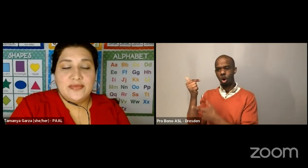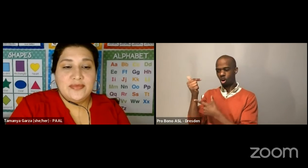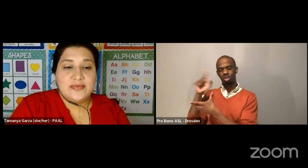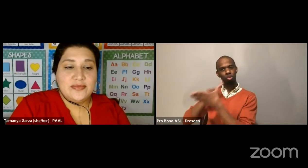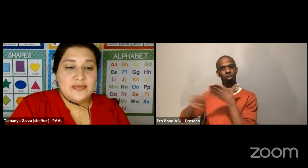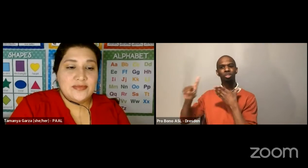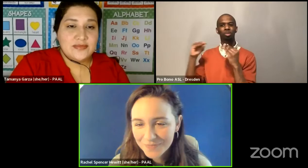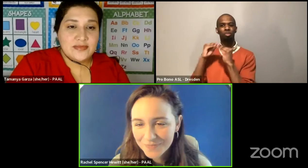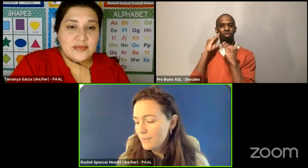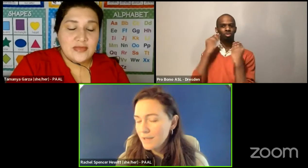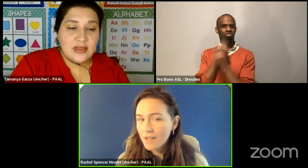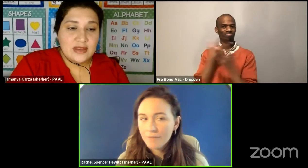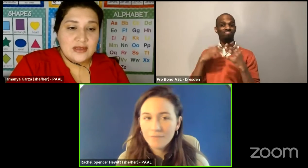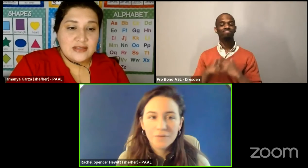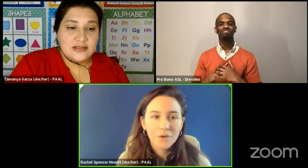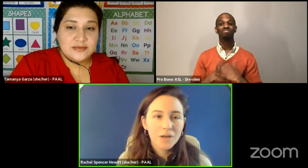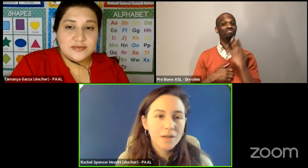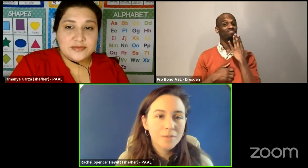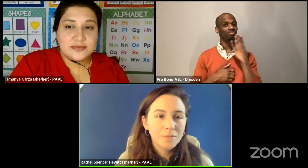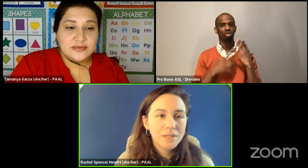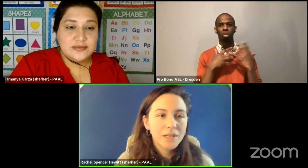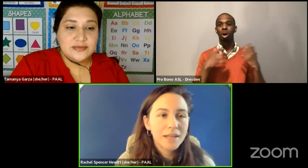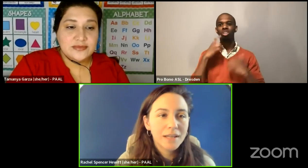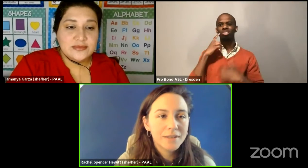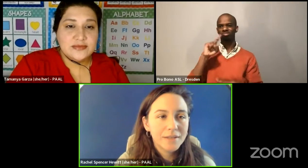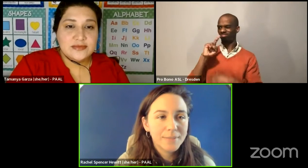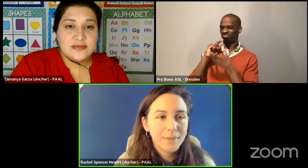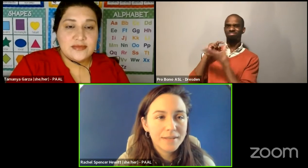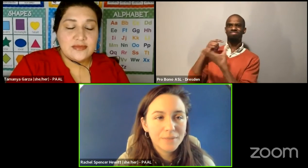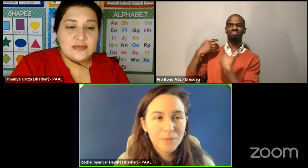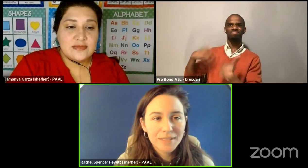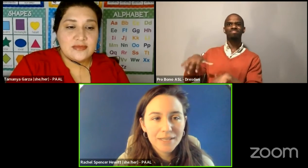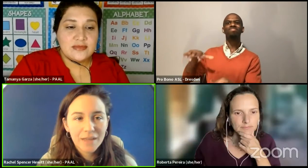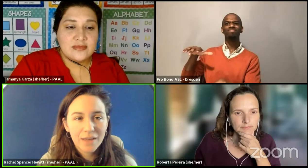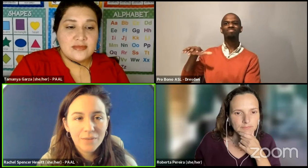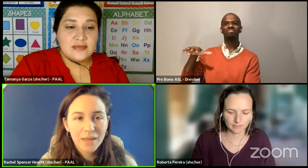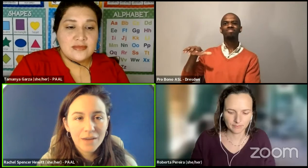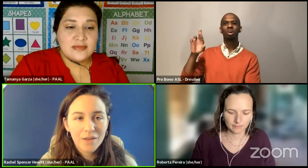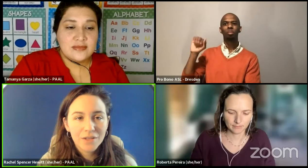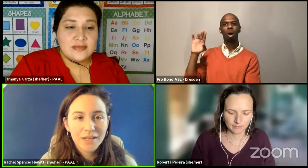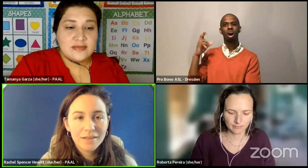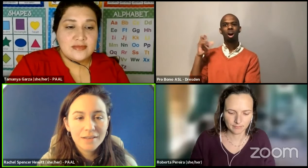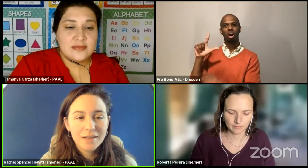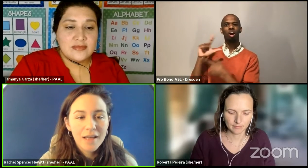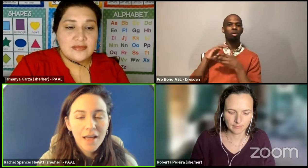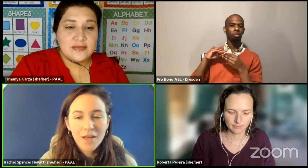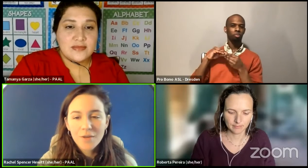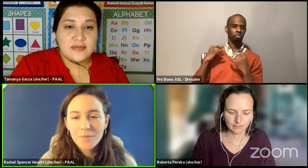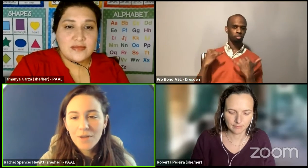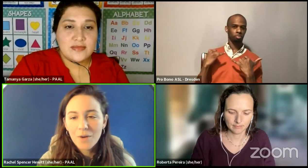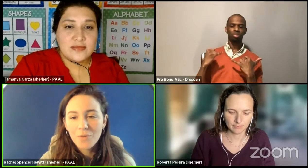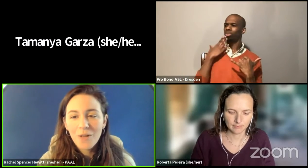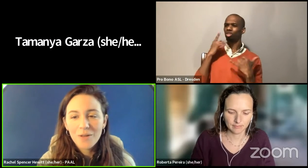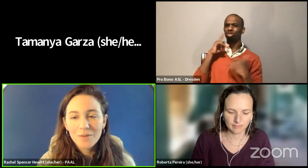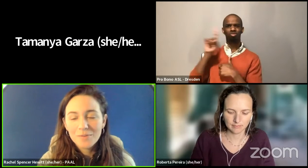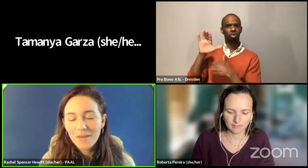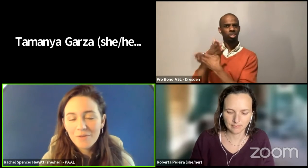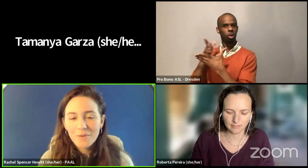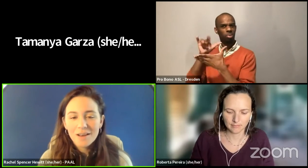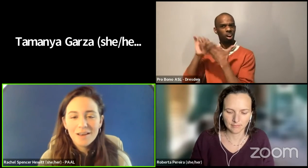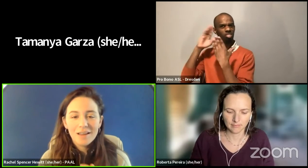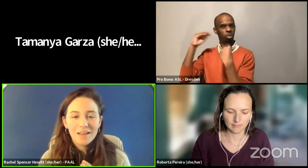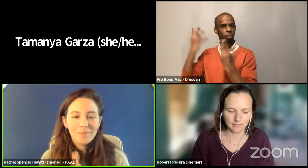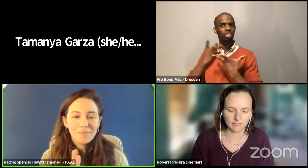Thank you so much, Timanya, for sharing that into the space. We receive it and we acknowledge it. Welcome,